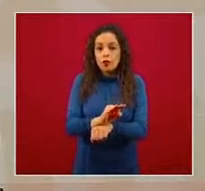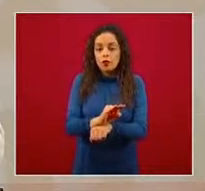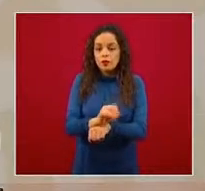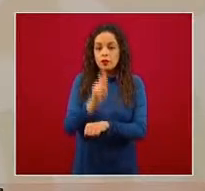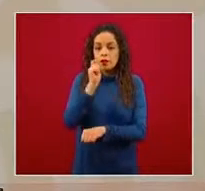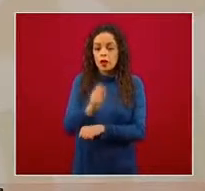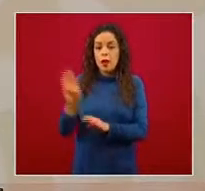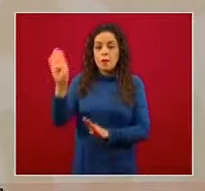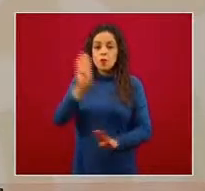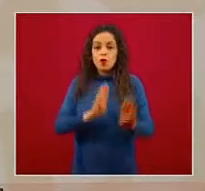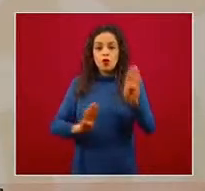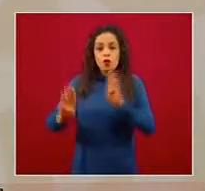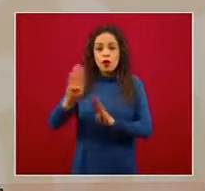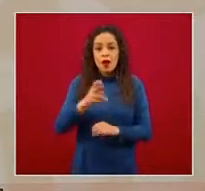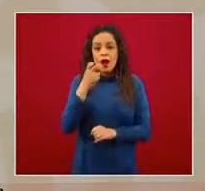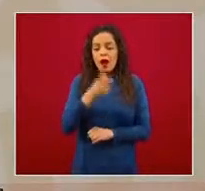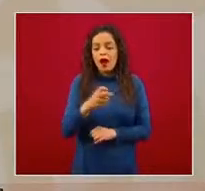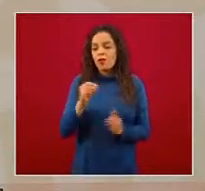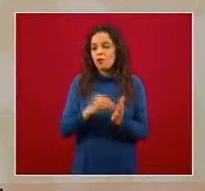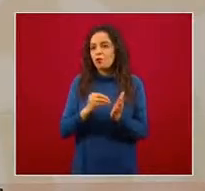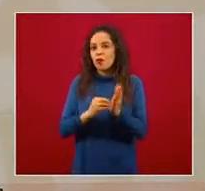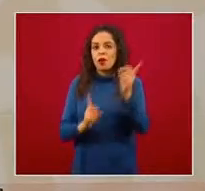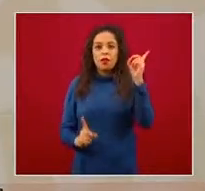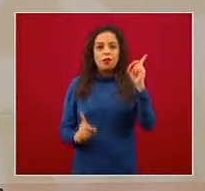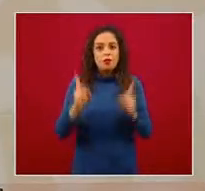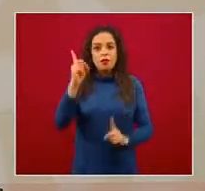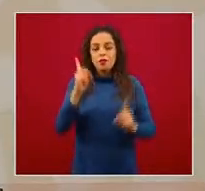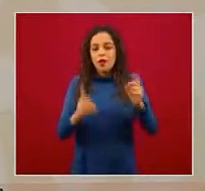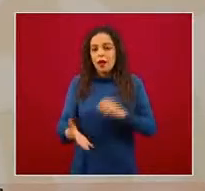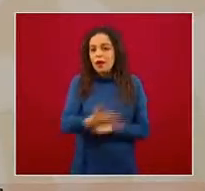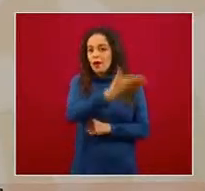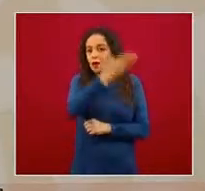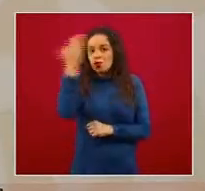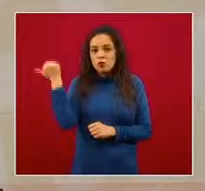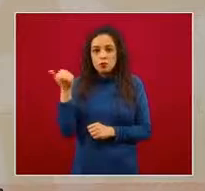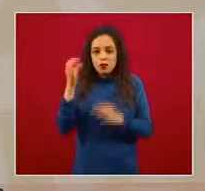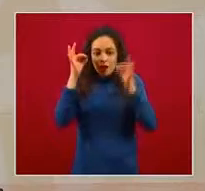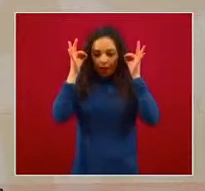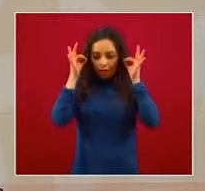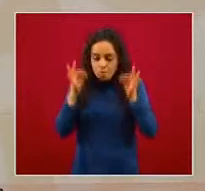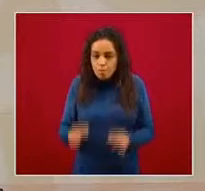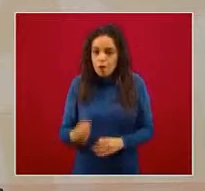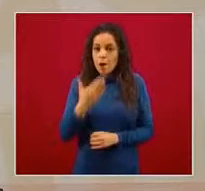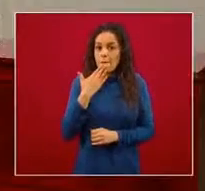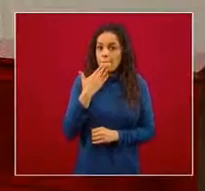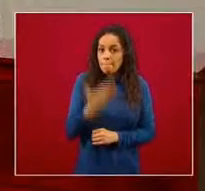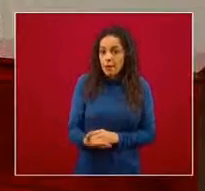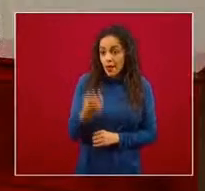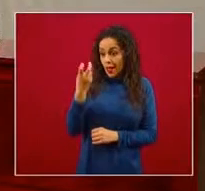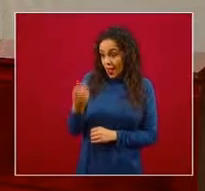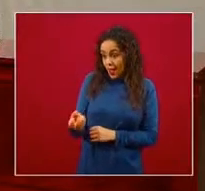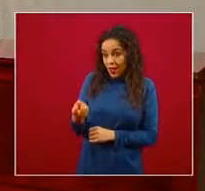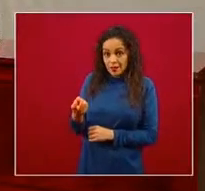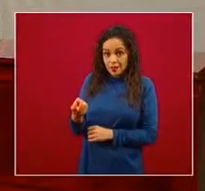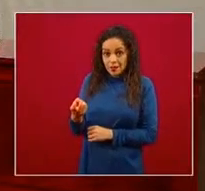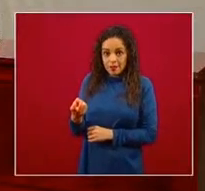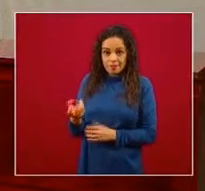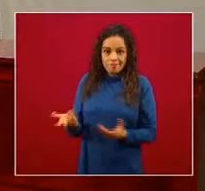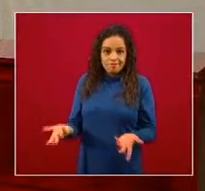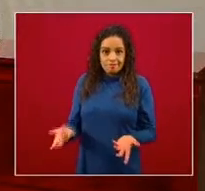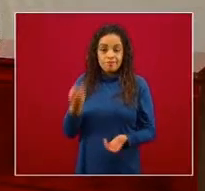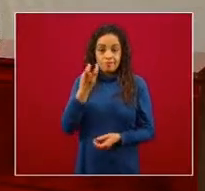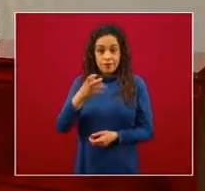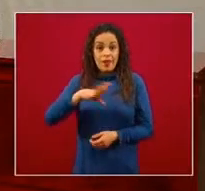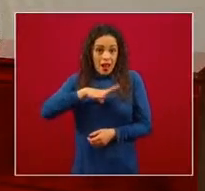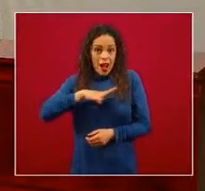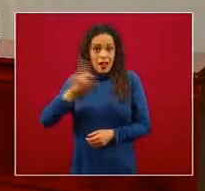are still in a huge question mark. There's no real science about this yet. So although